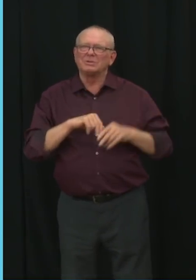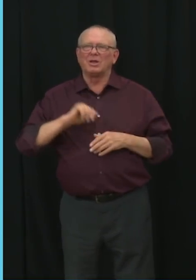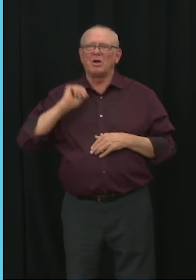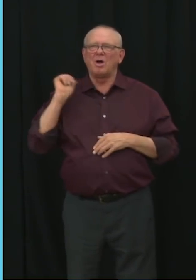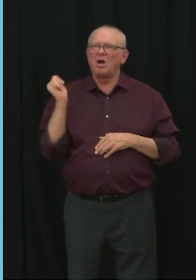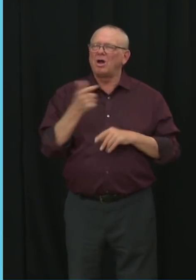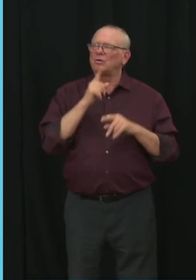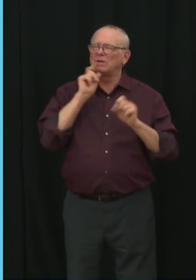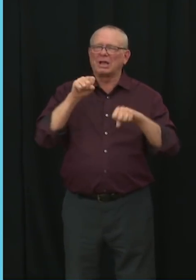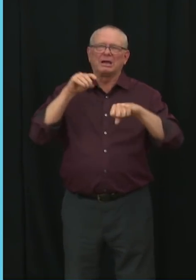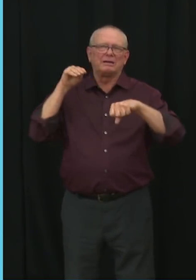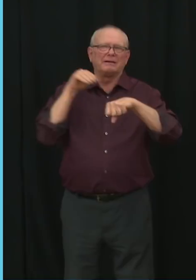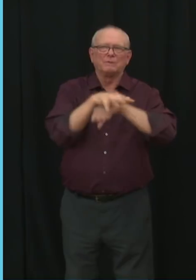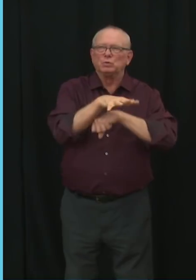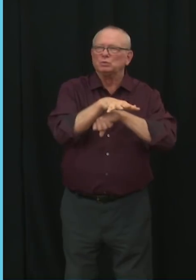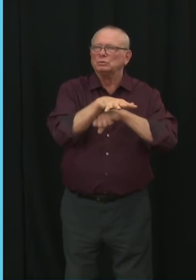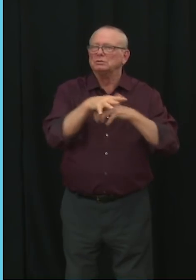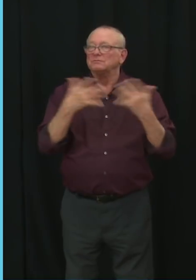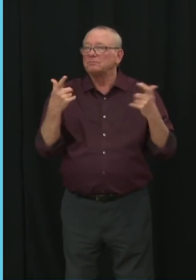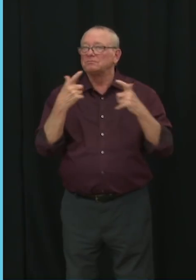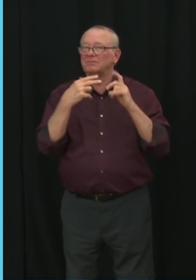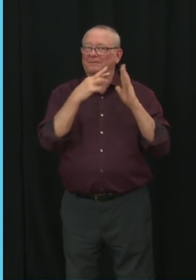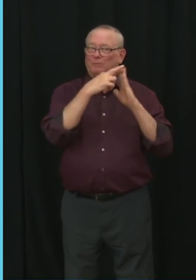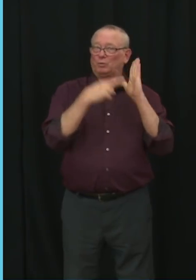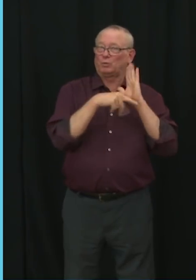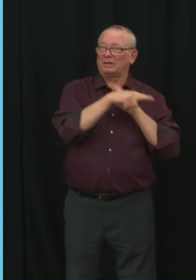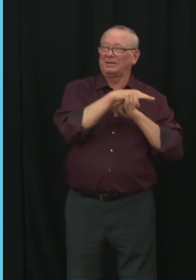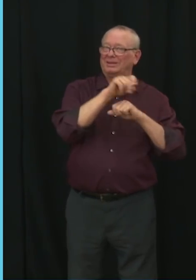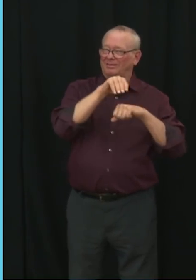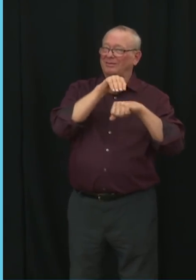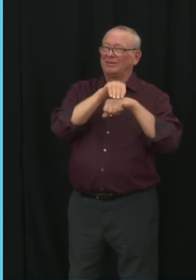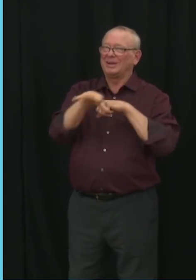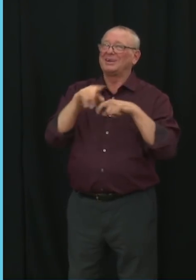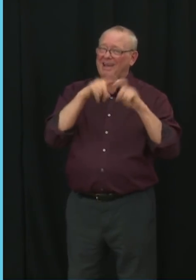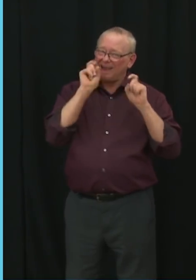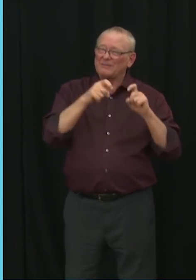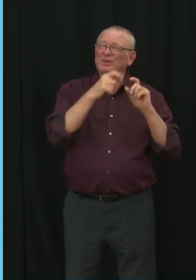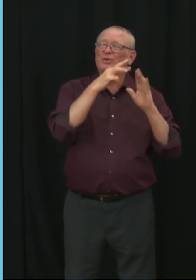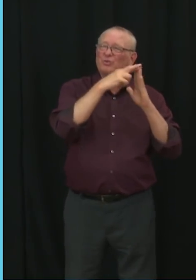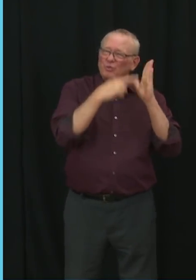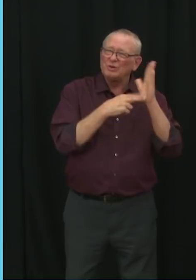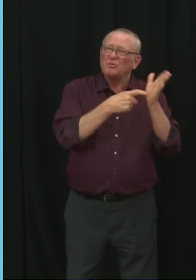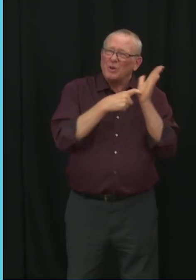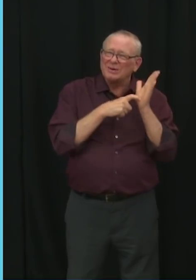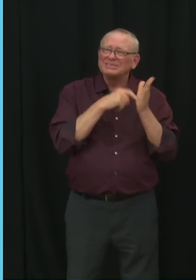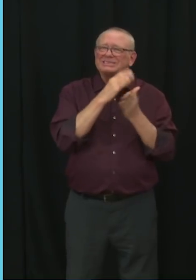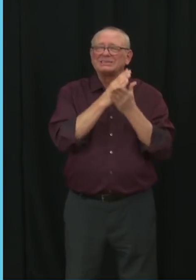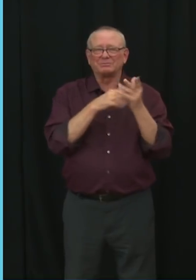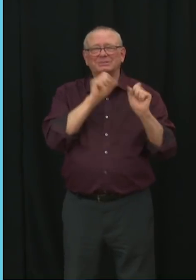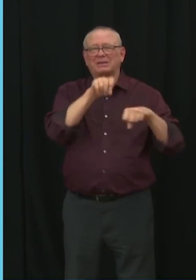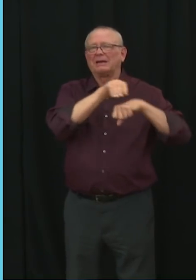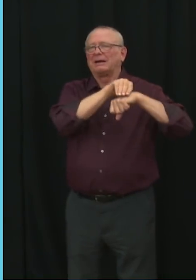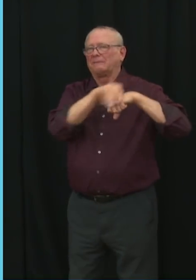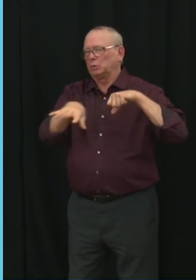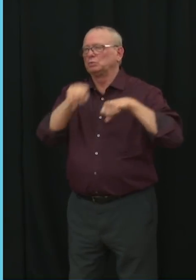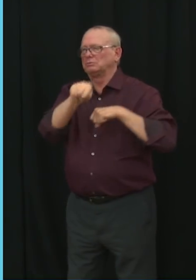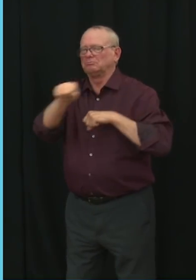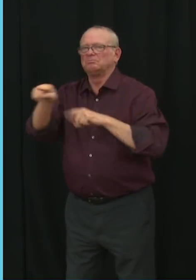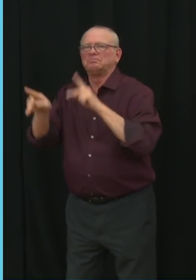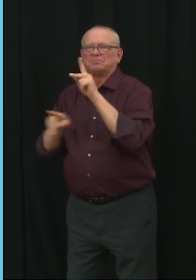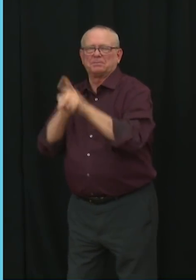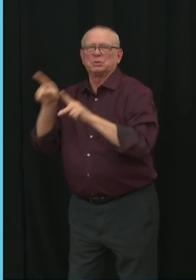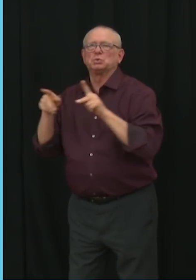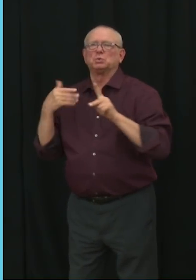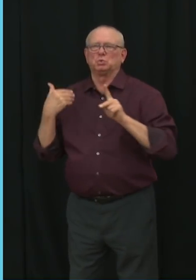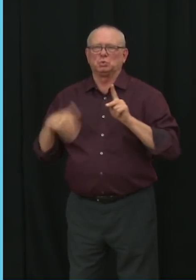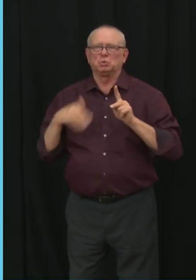protective measures that have been necessary to use throughout our various waves. As we move forward, it will be vital that we find a